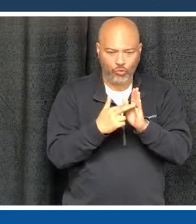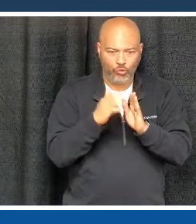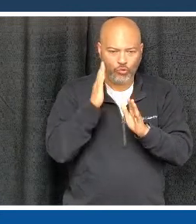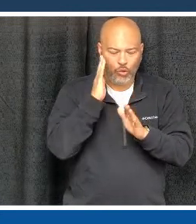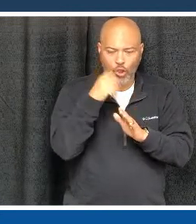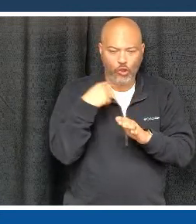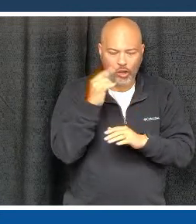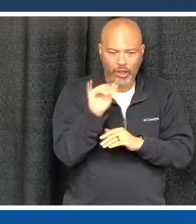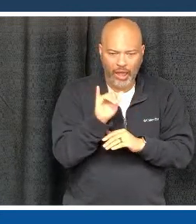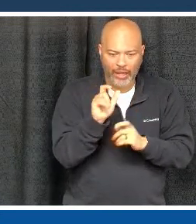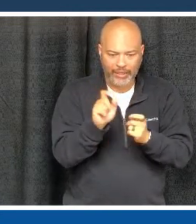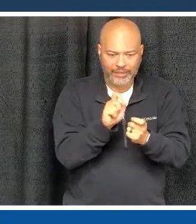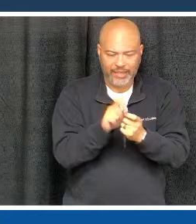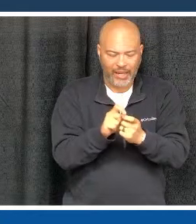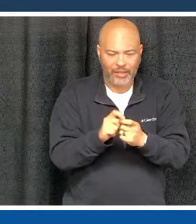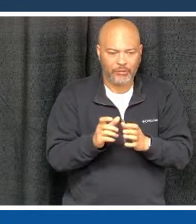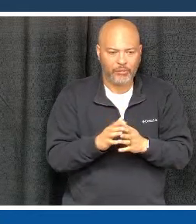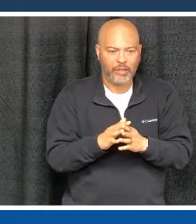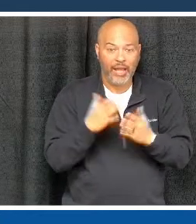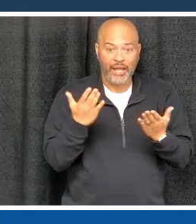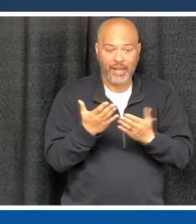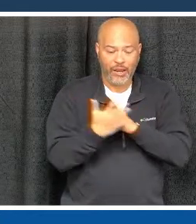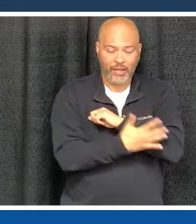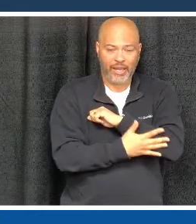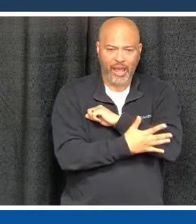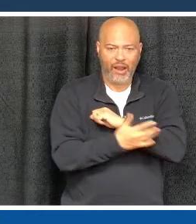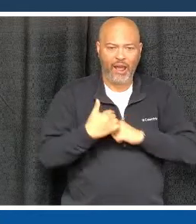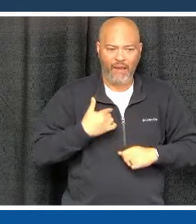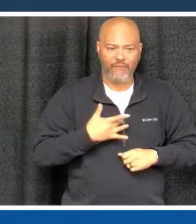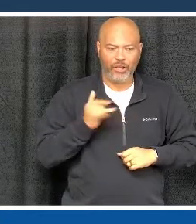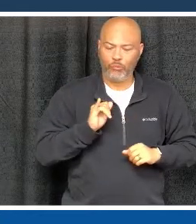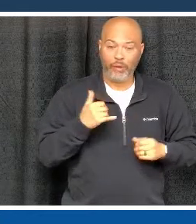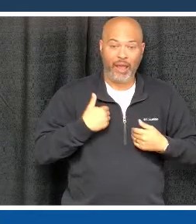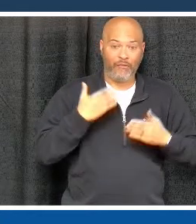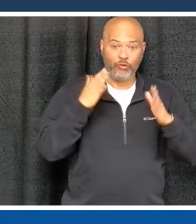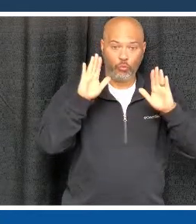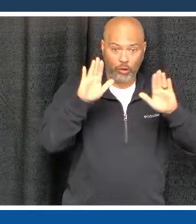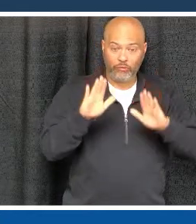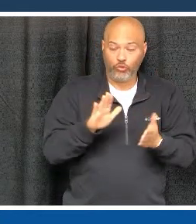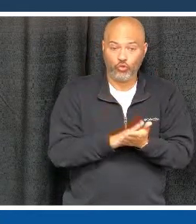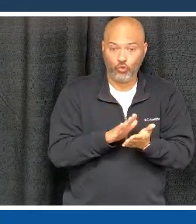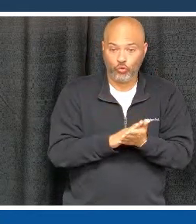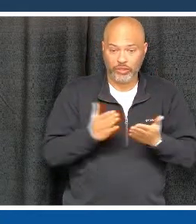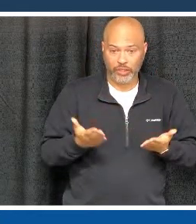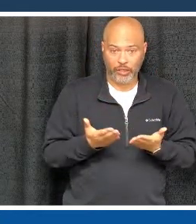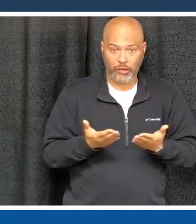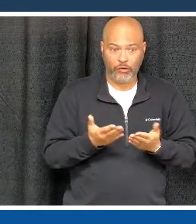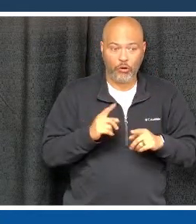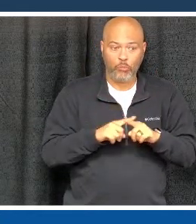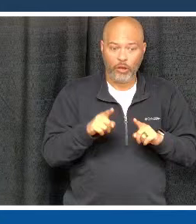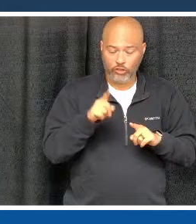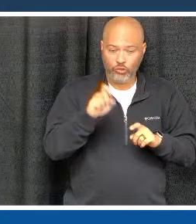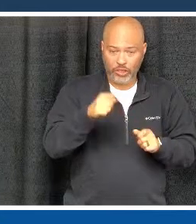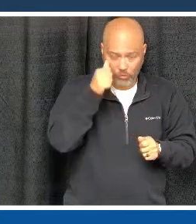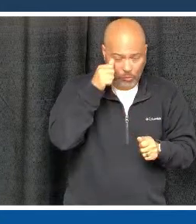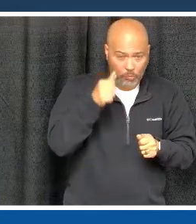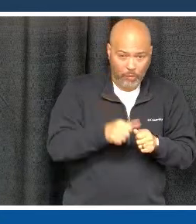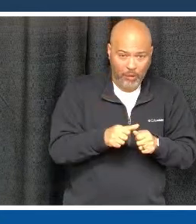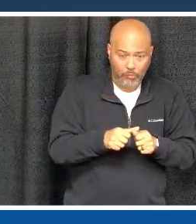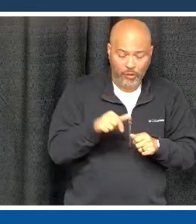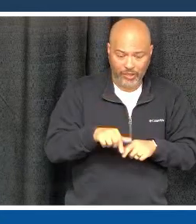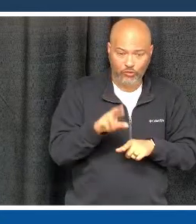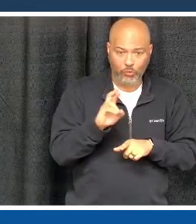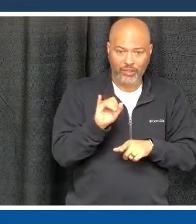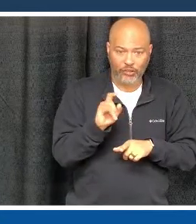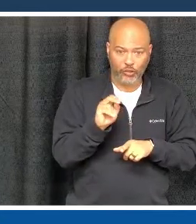look. And here in Montgomery County, I feel like we got great schools here. But you have to remember this